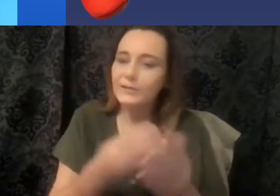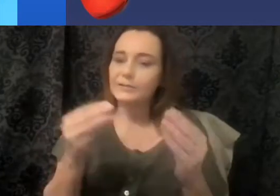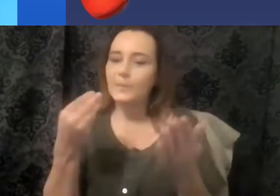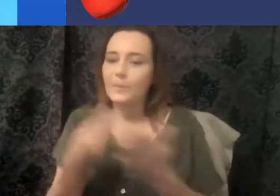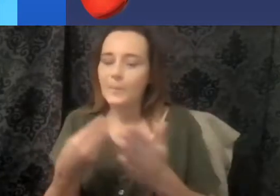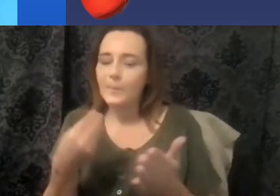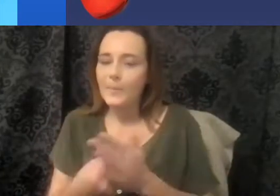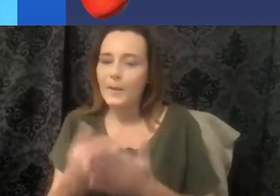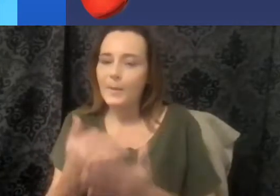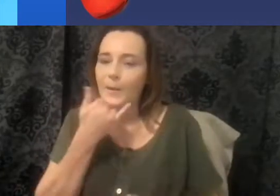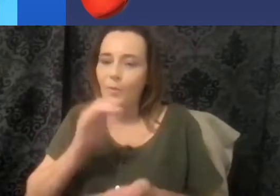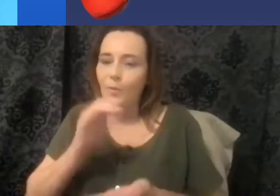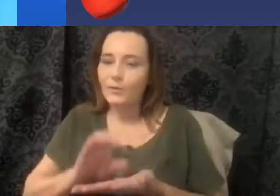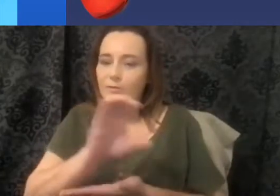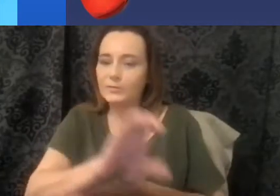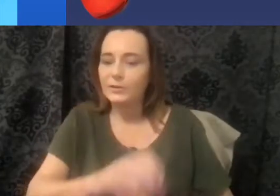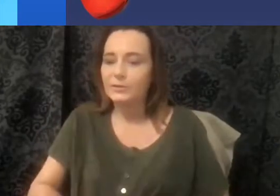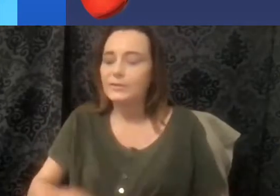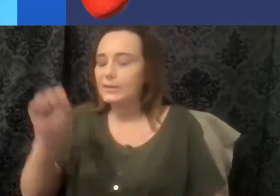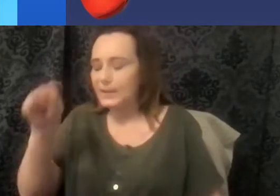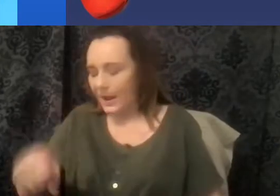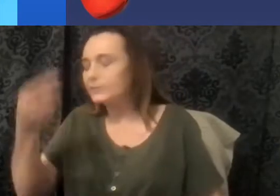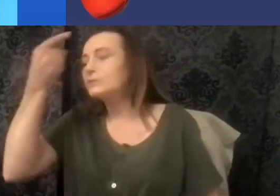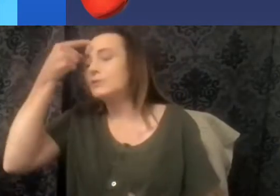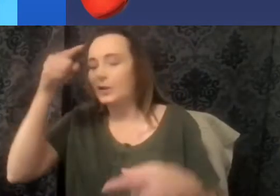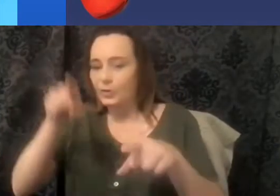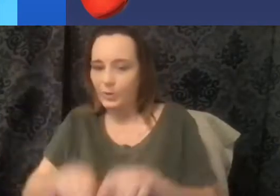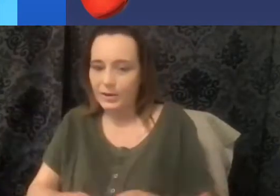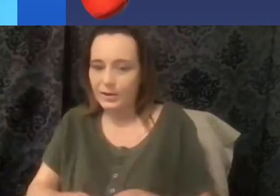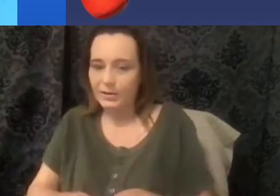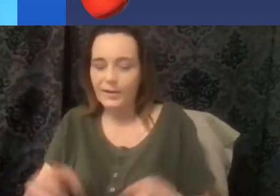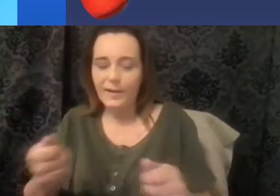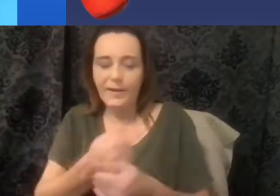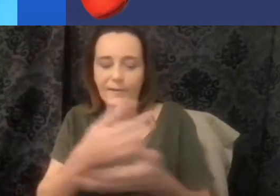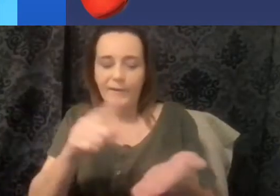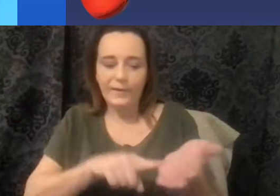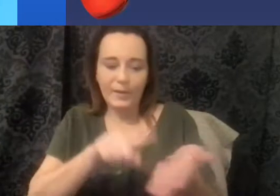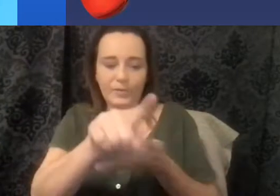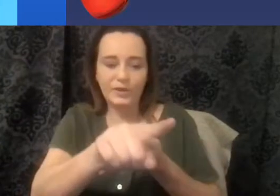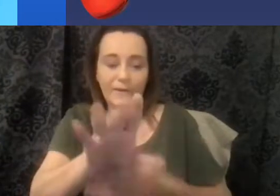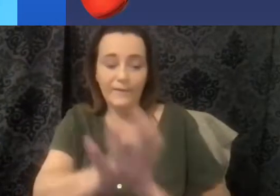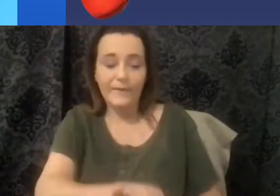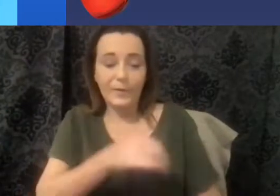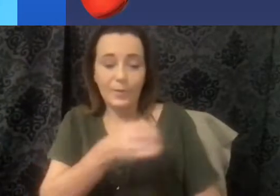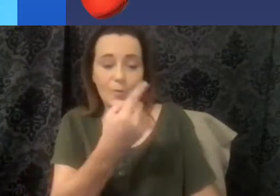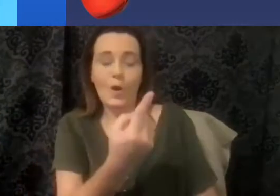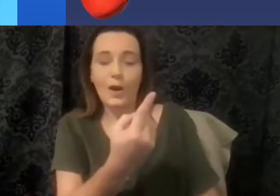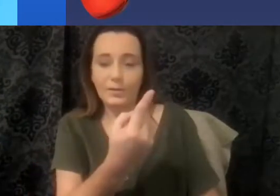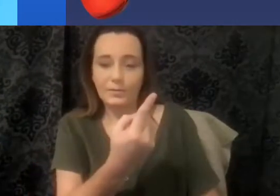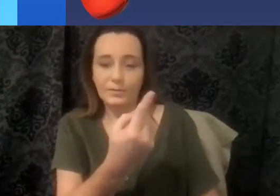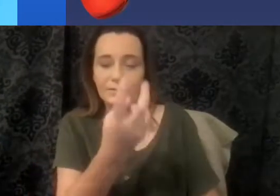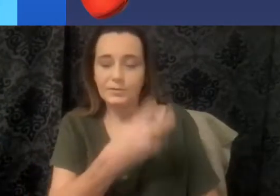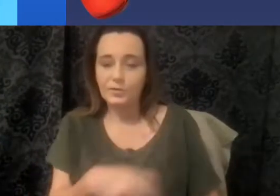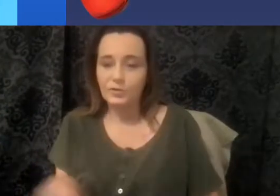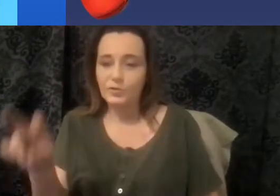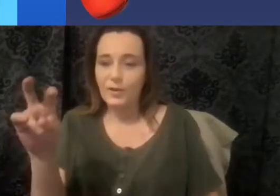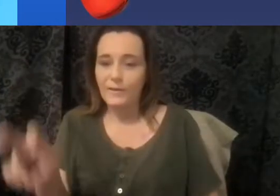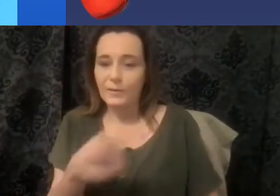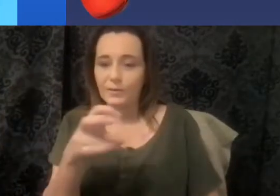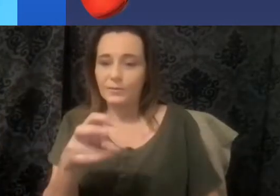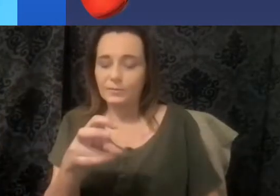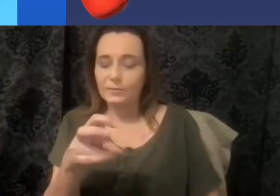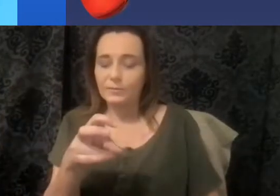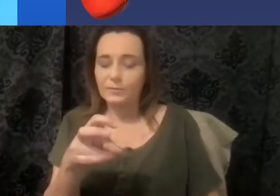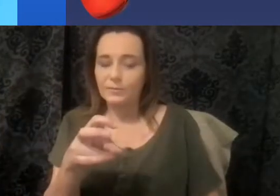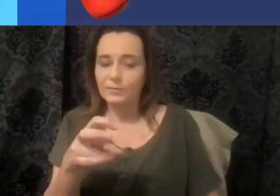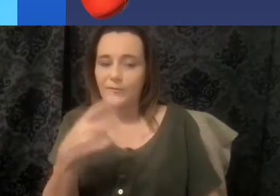Would you agree with that? I would agree totally. That of all the things that we checked, we found one item, okay, a travel item that was put in the wrong place, okay, for